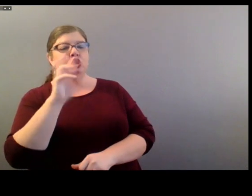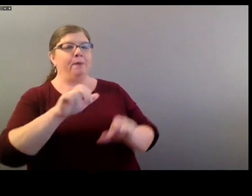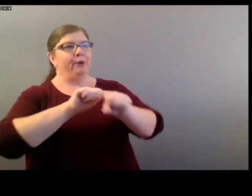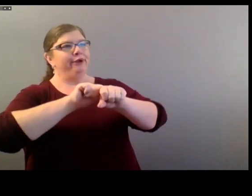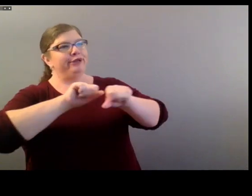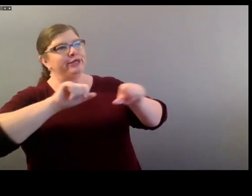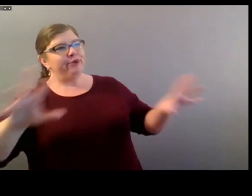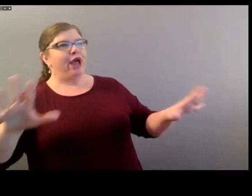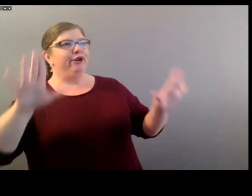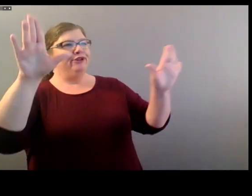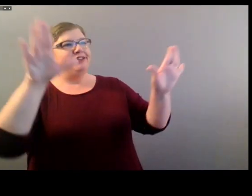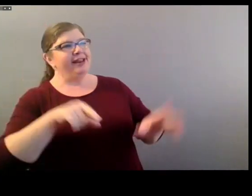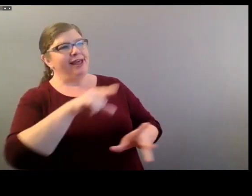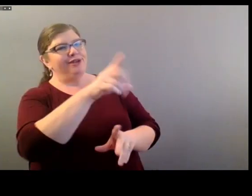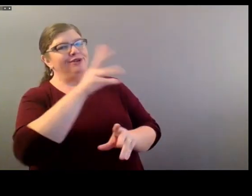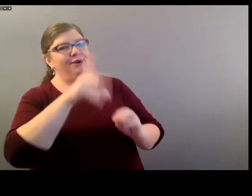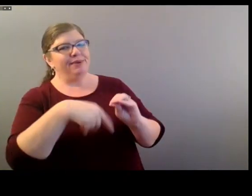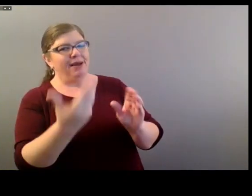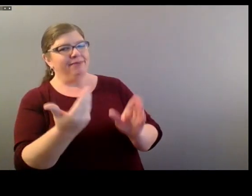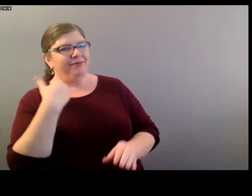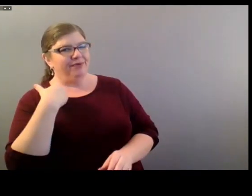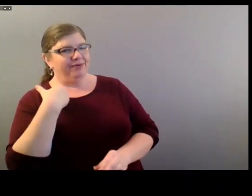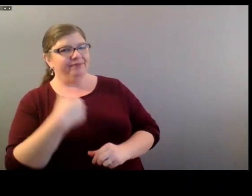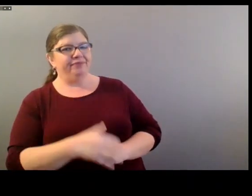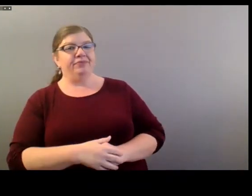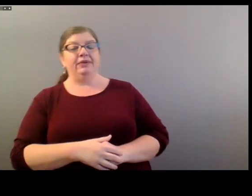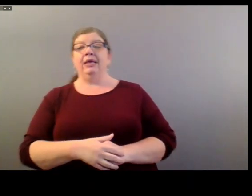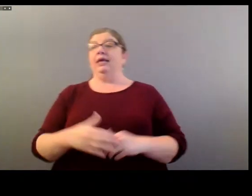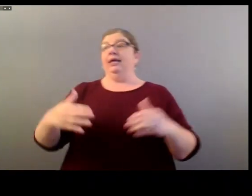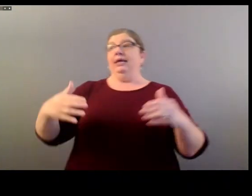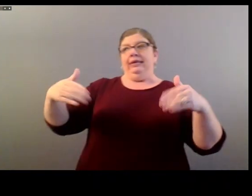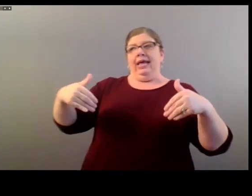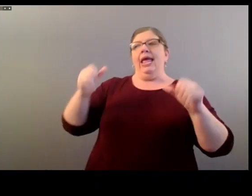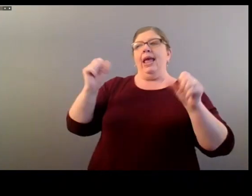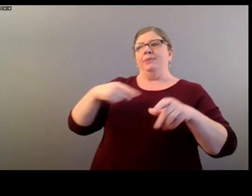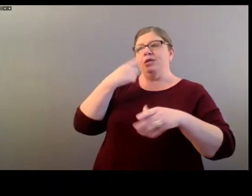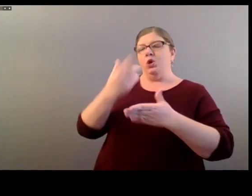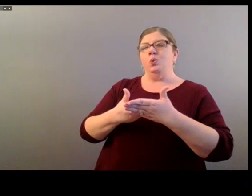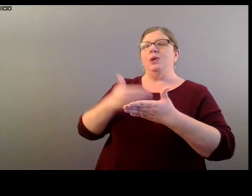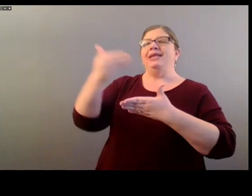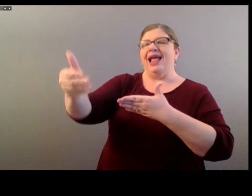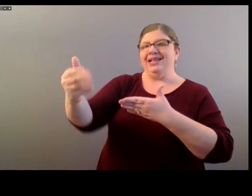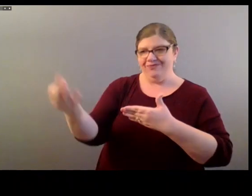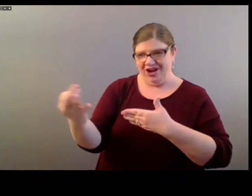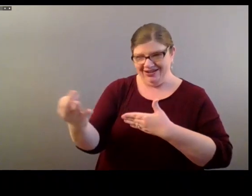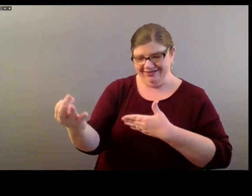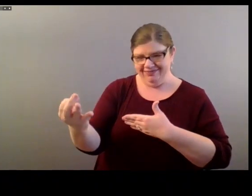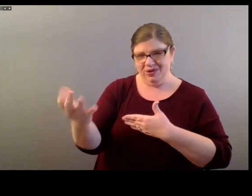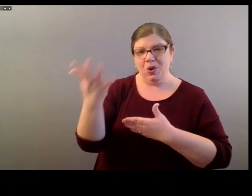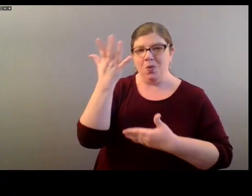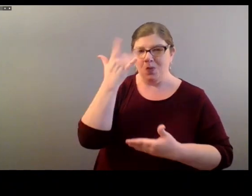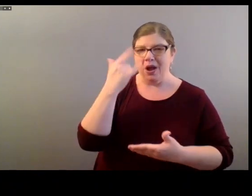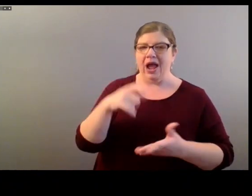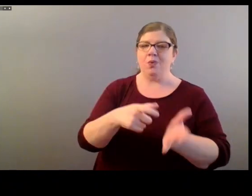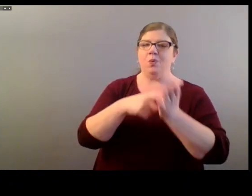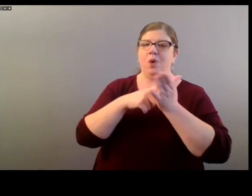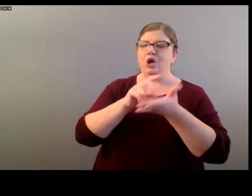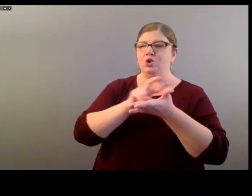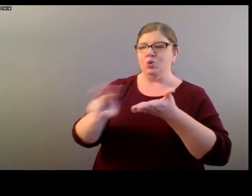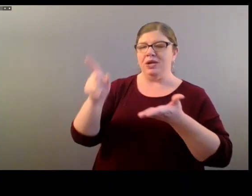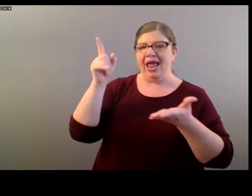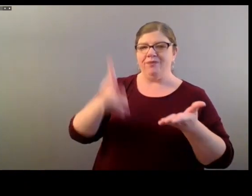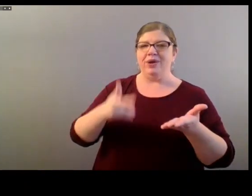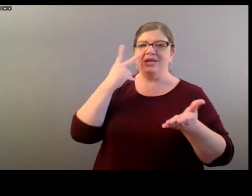of? I will be able to tell you next Friday, because it takes 2.5 weeks to see the